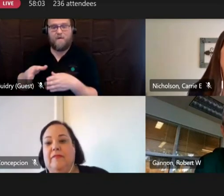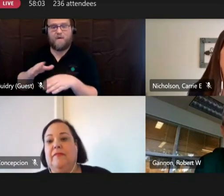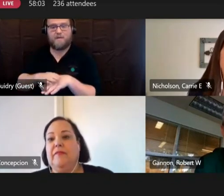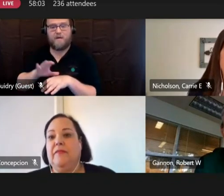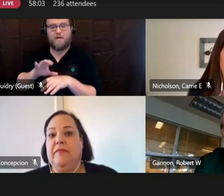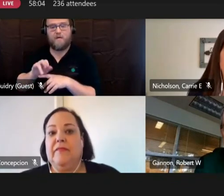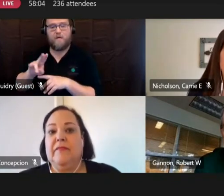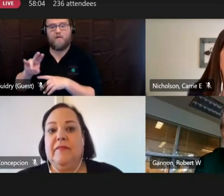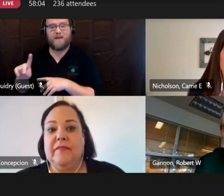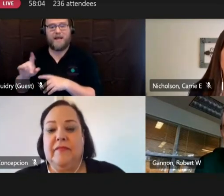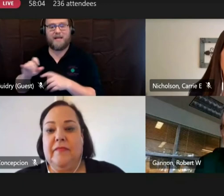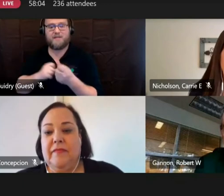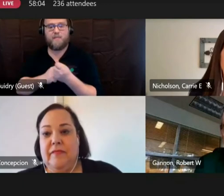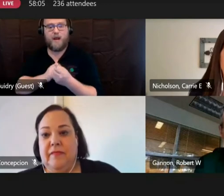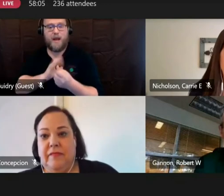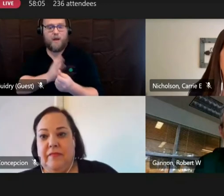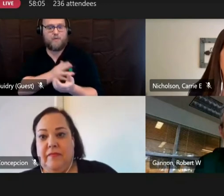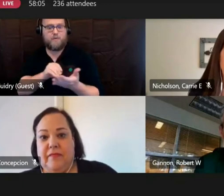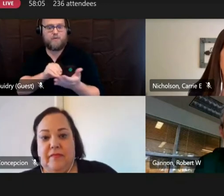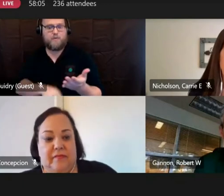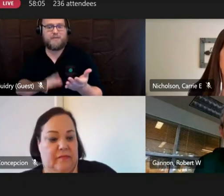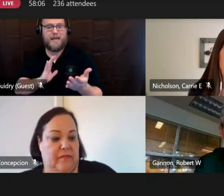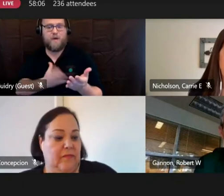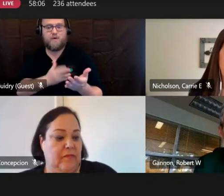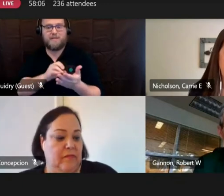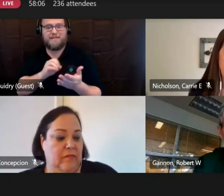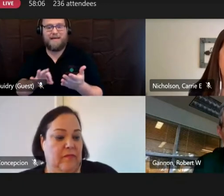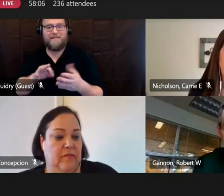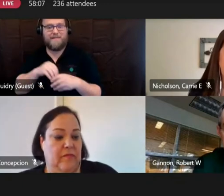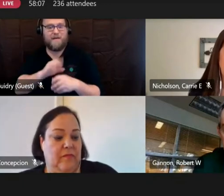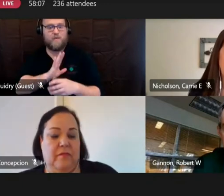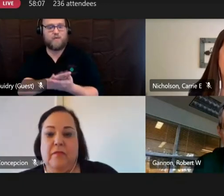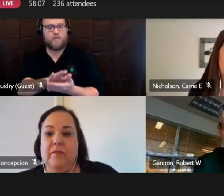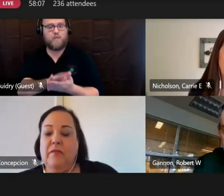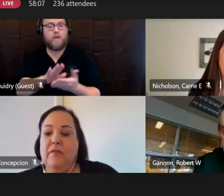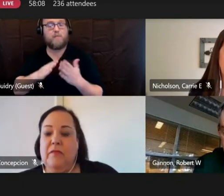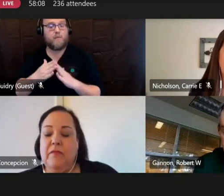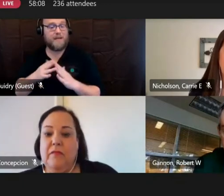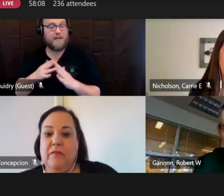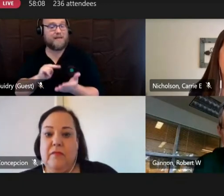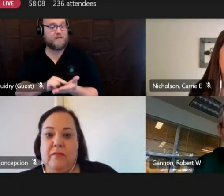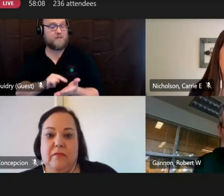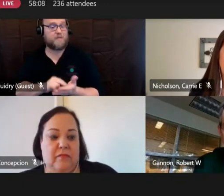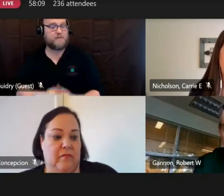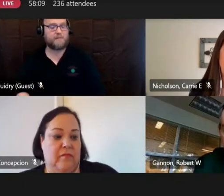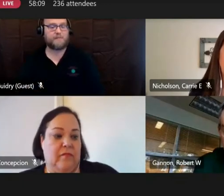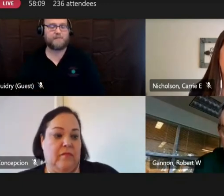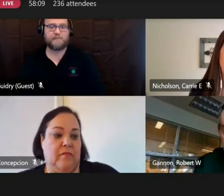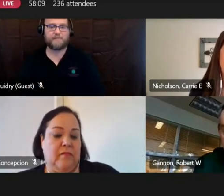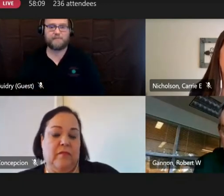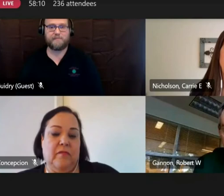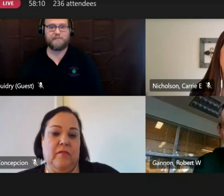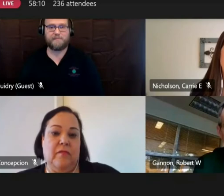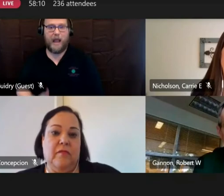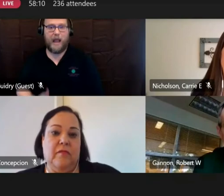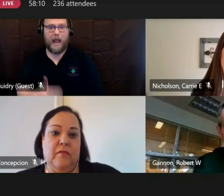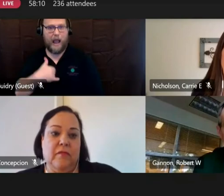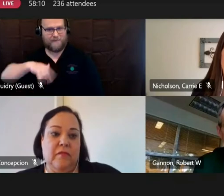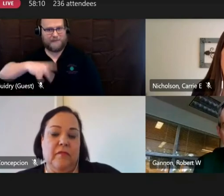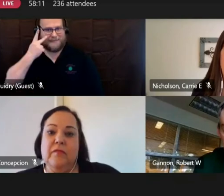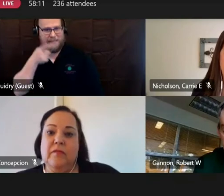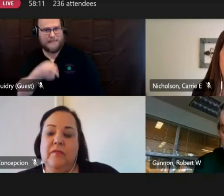Thank you both for that. Interesting question. I'm not sure I've encountered this one yet, but it's an important one. Will